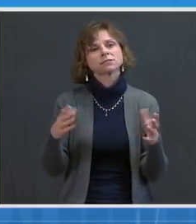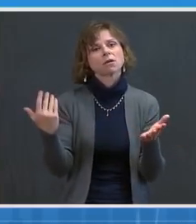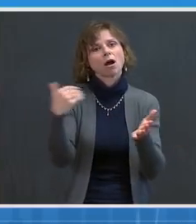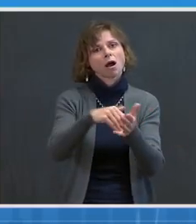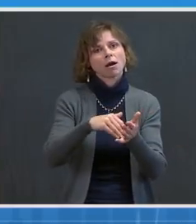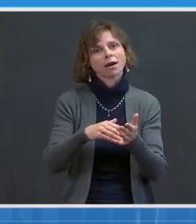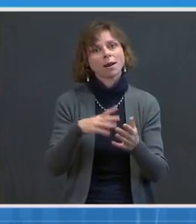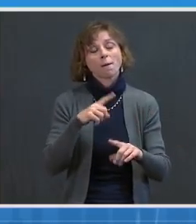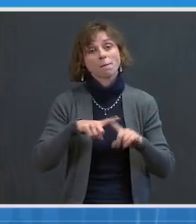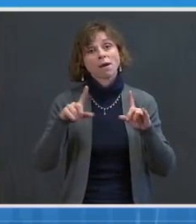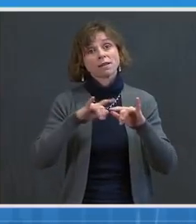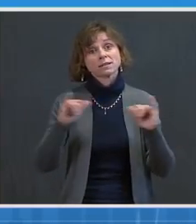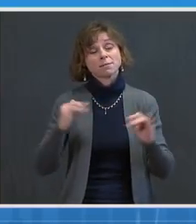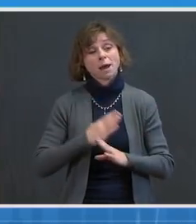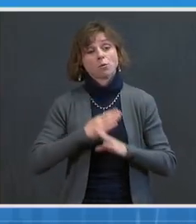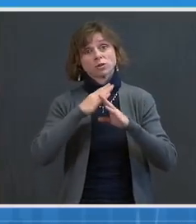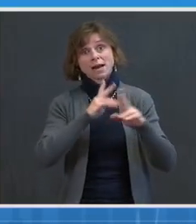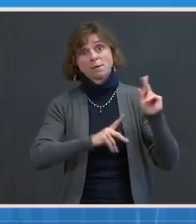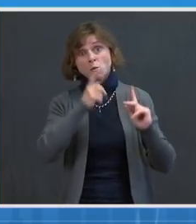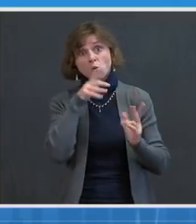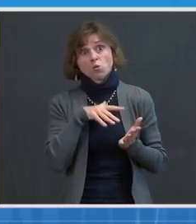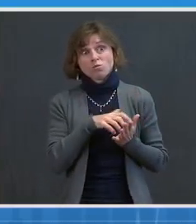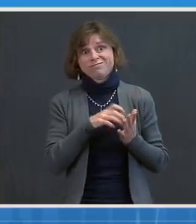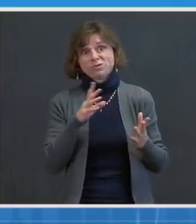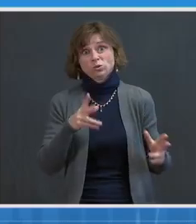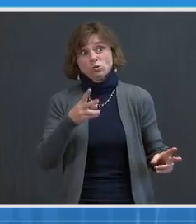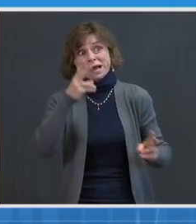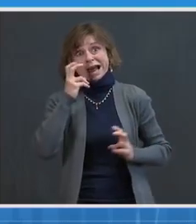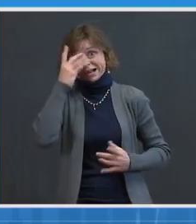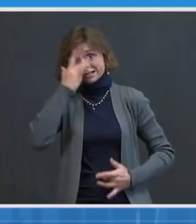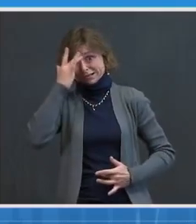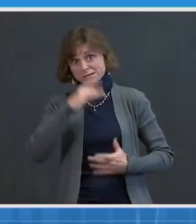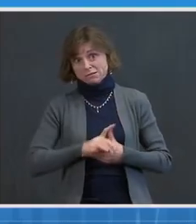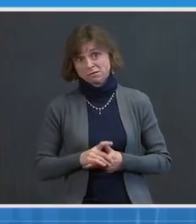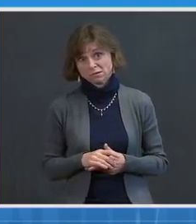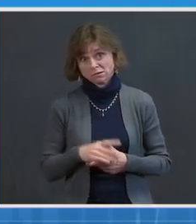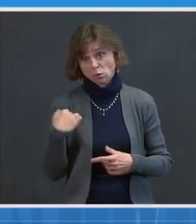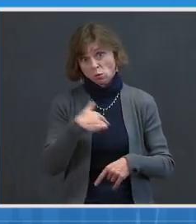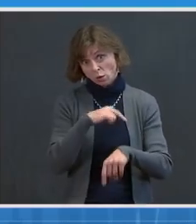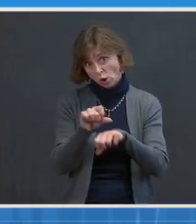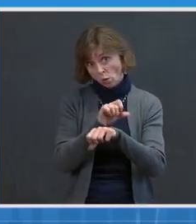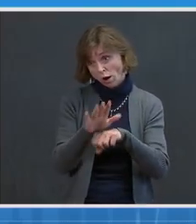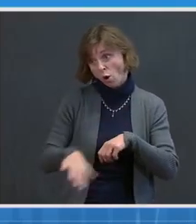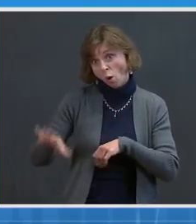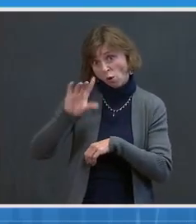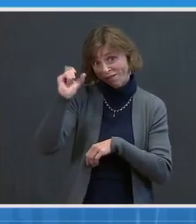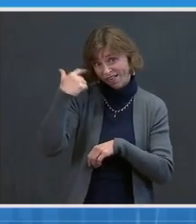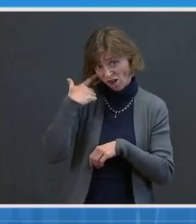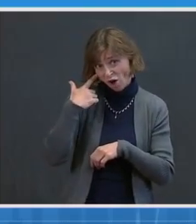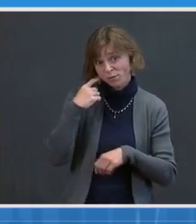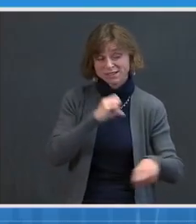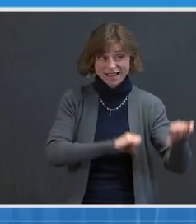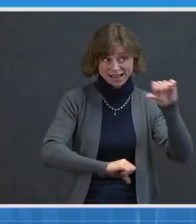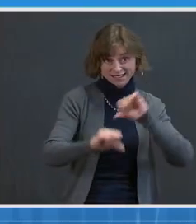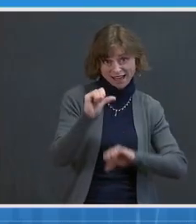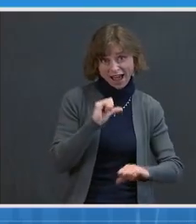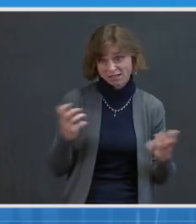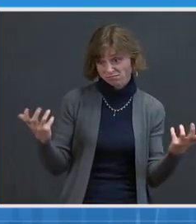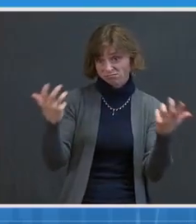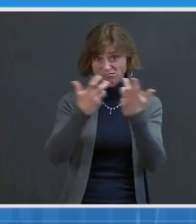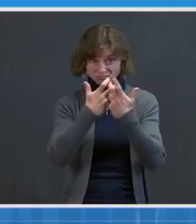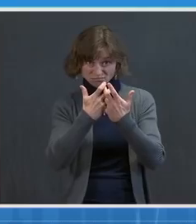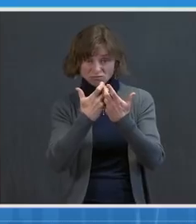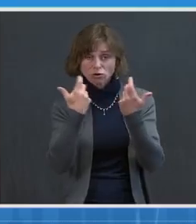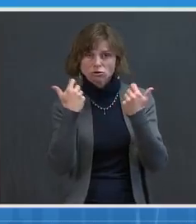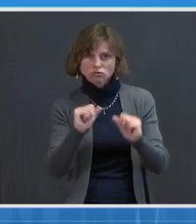this disease. We are working across the government and with many scientific partners to answer these questions as quickly